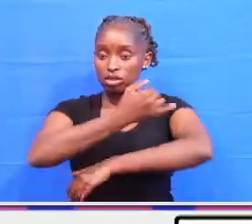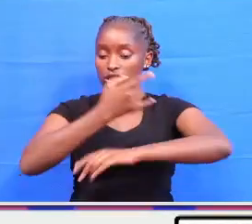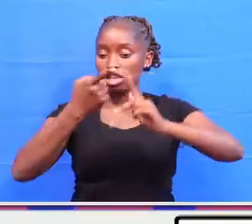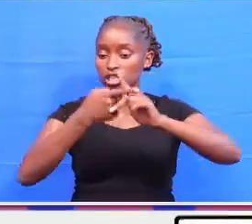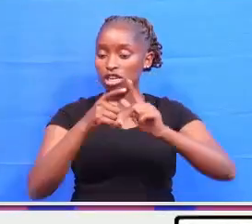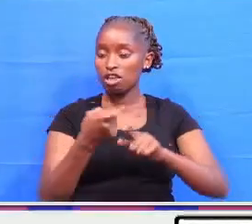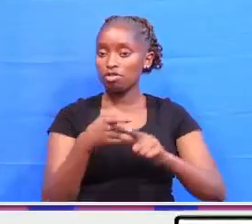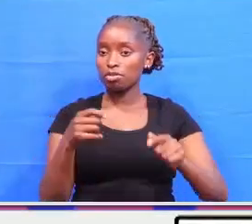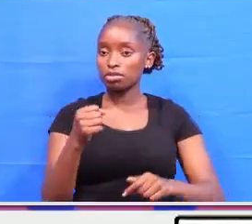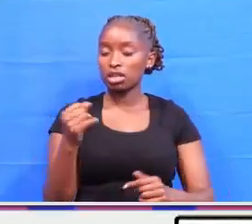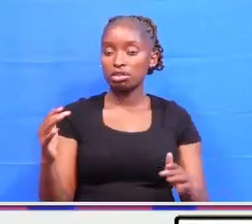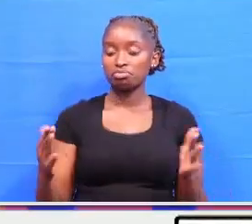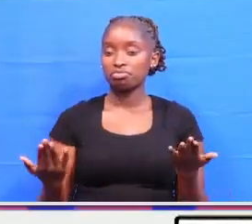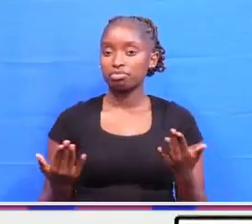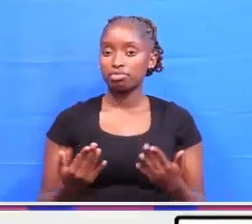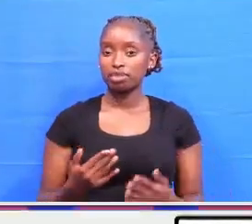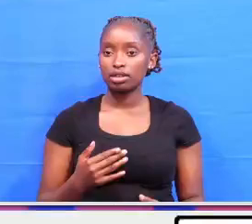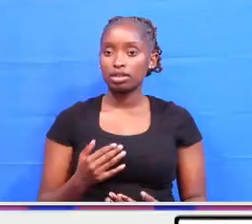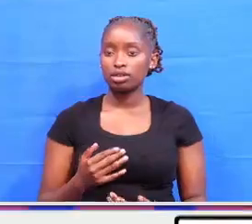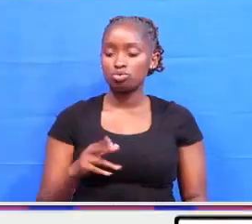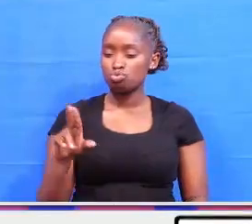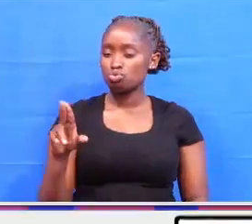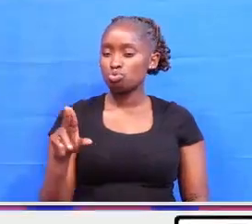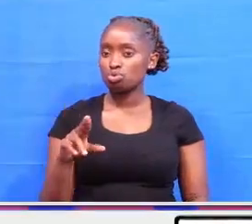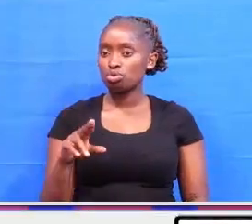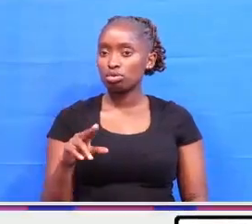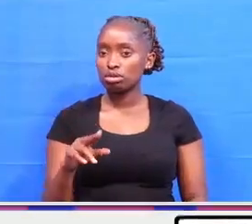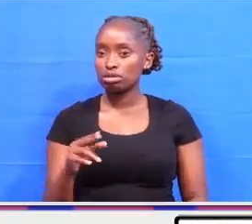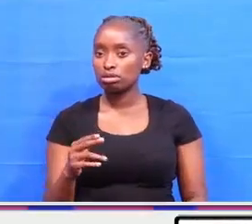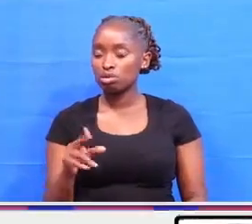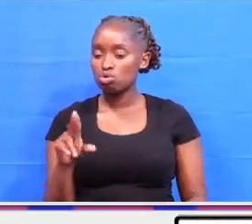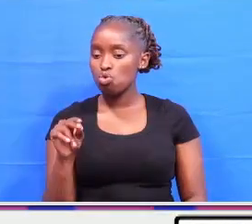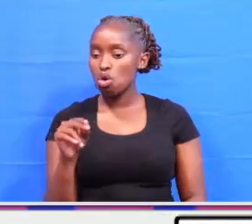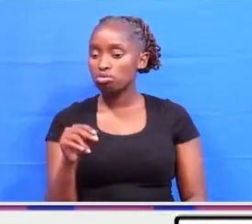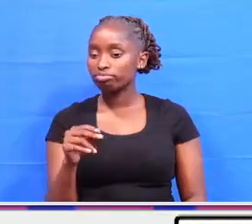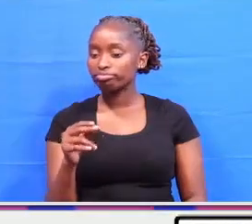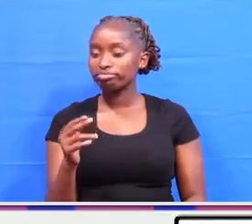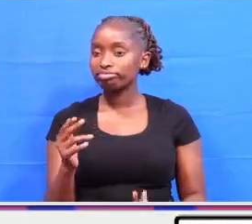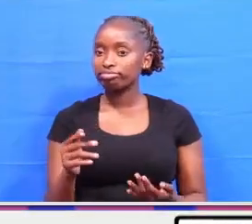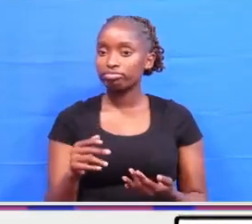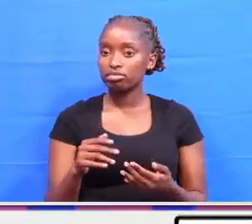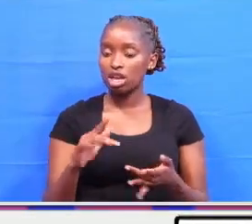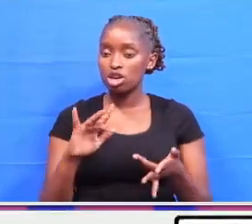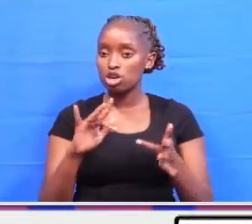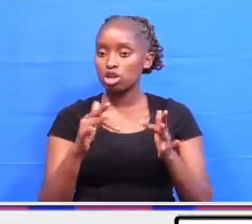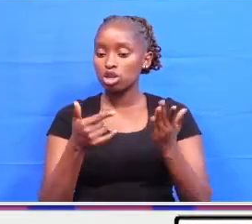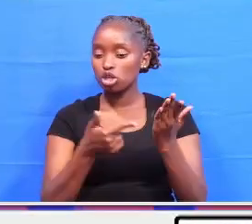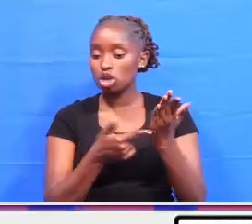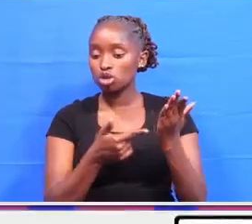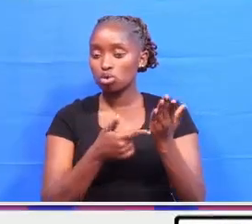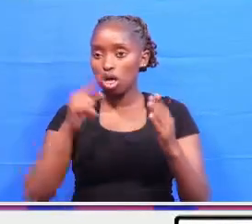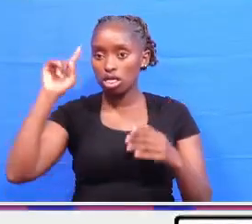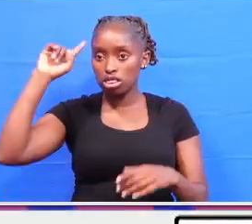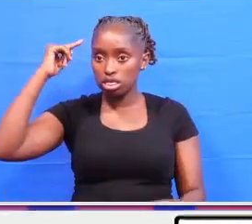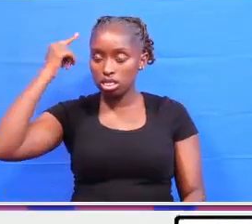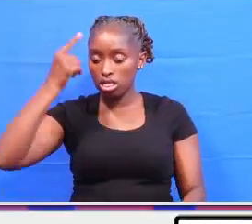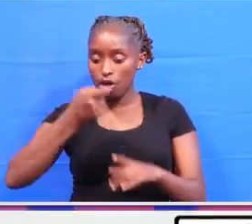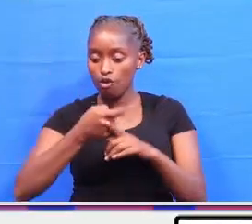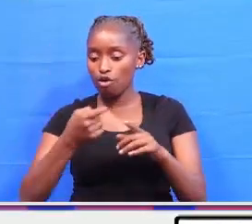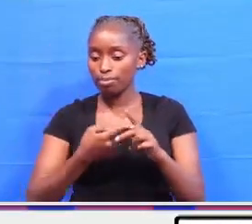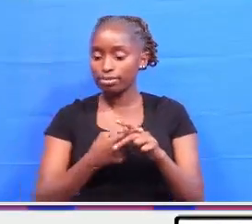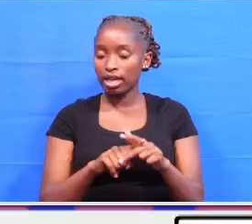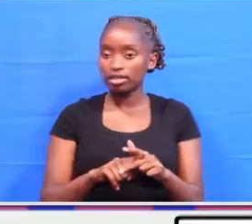bit of no techie, no digital thoughts from the beginning. All right.